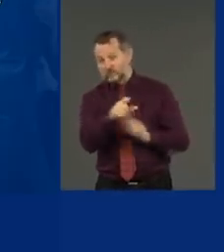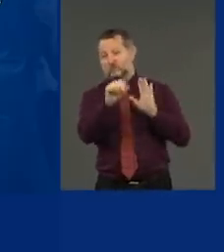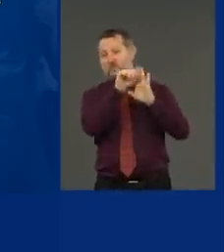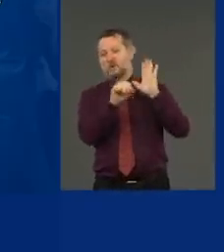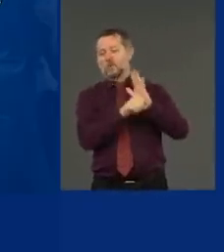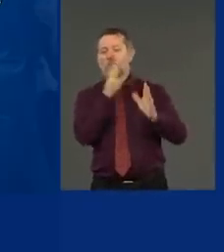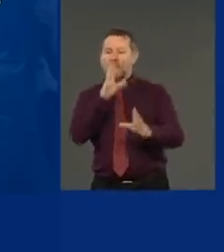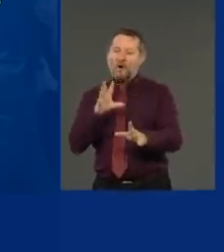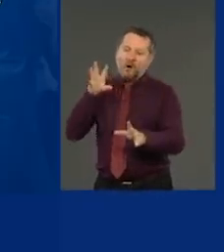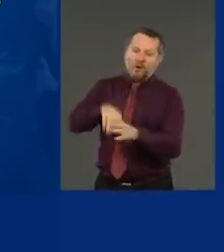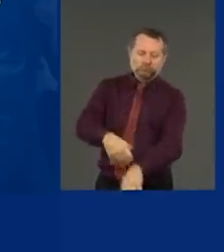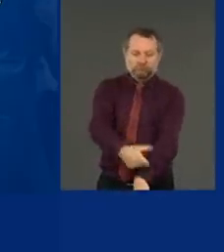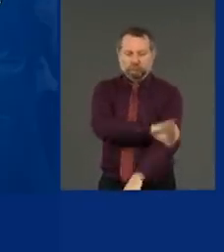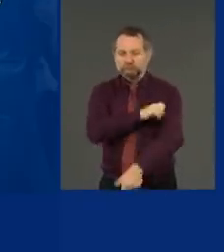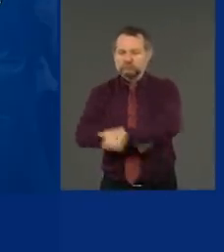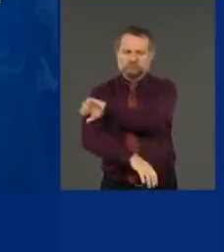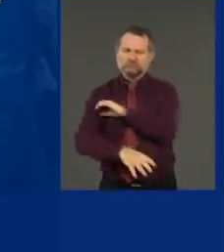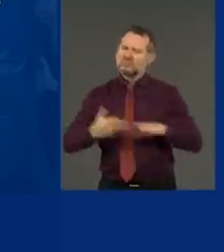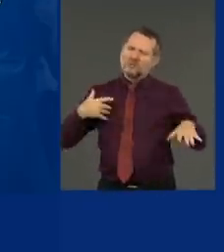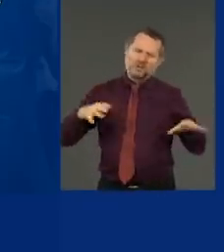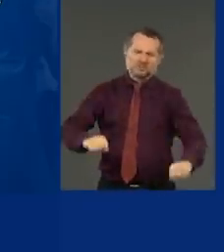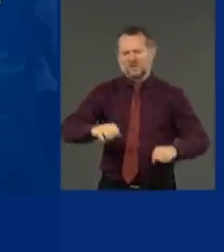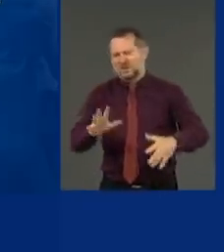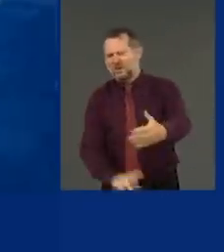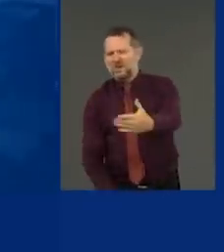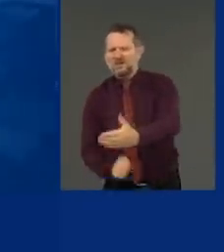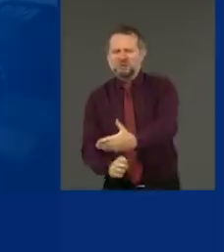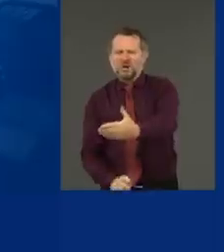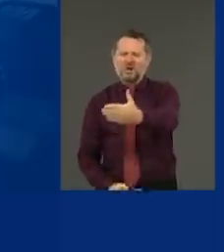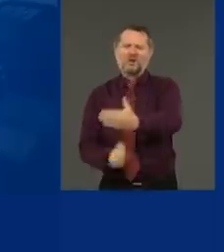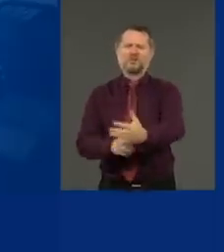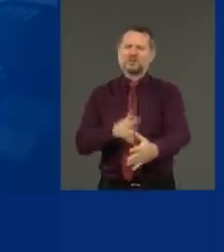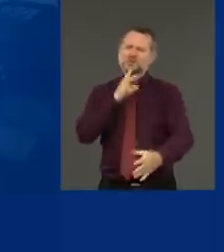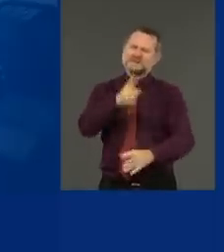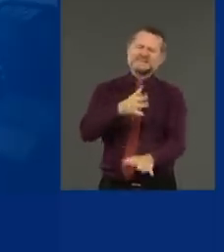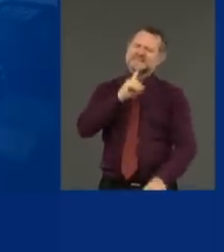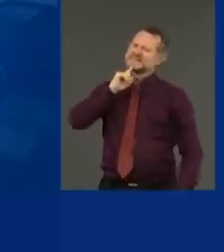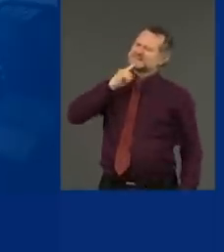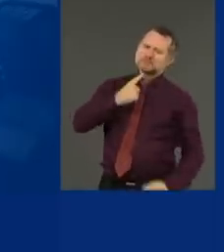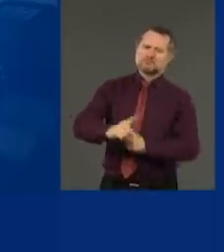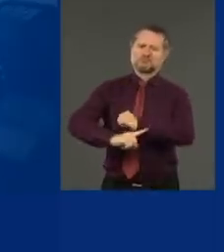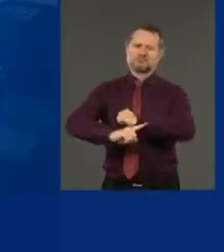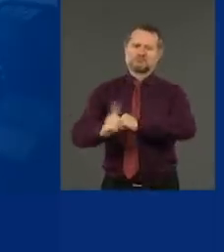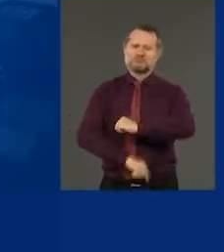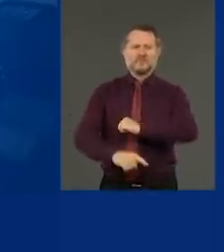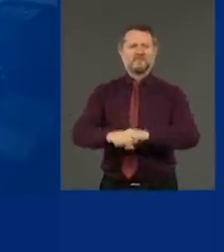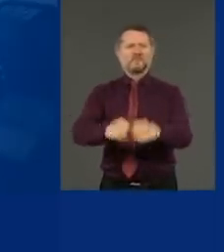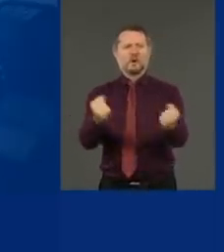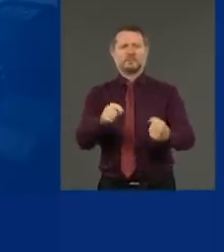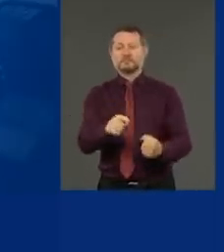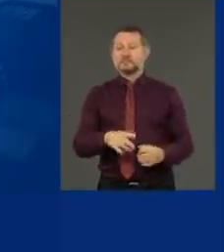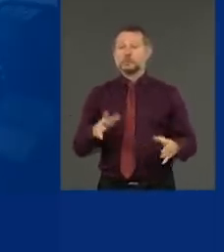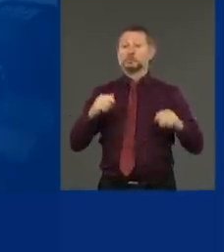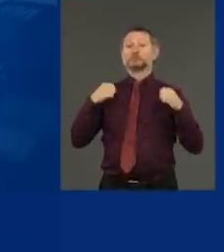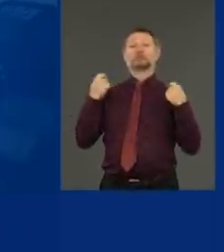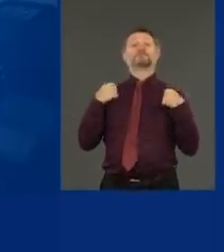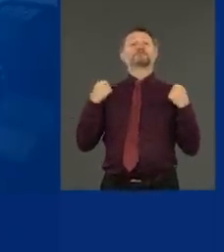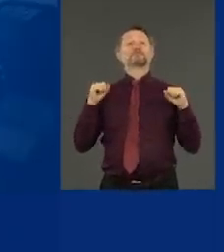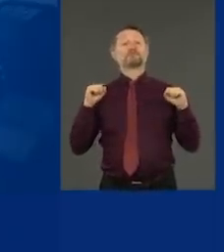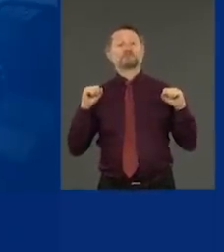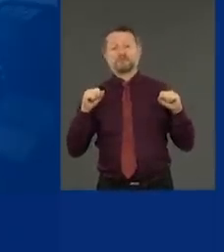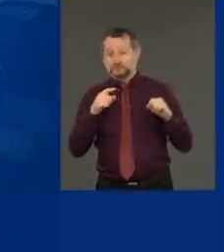is doing it, and these are serious violations. Gyms, the guidance goes out today on